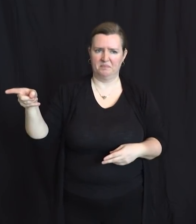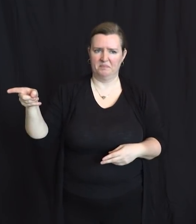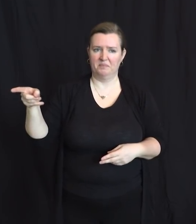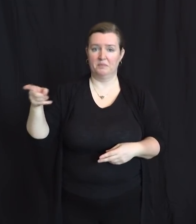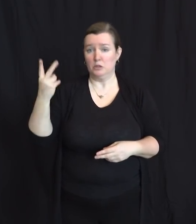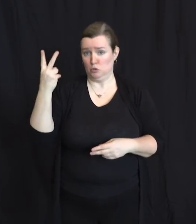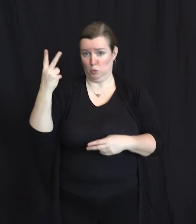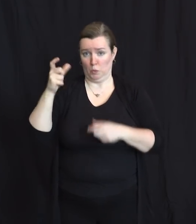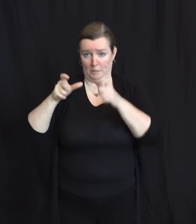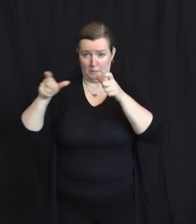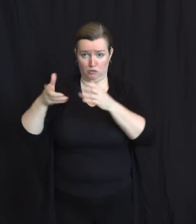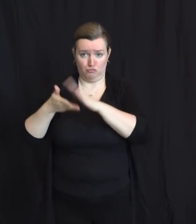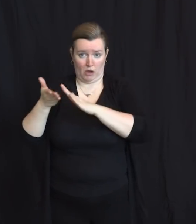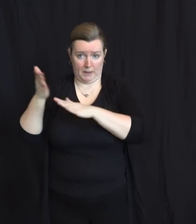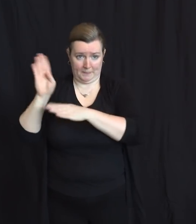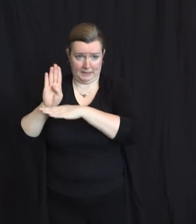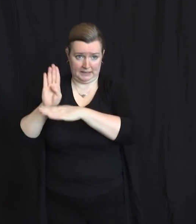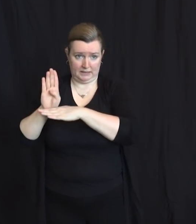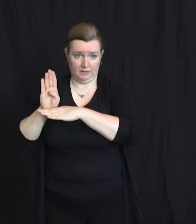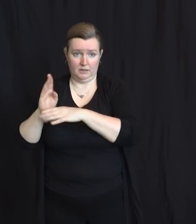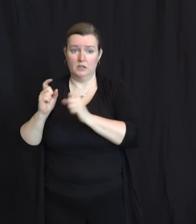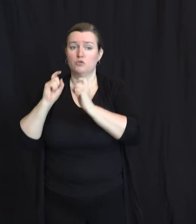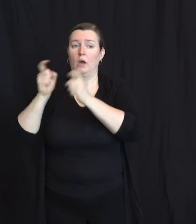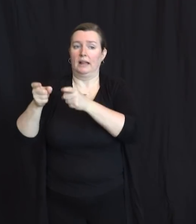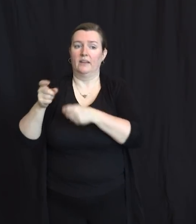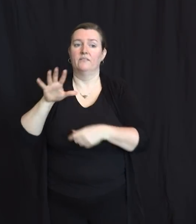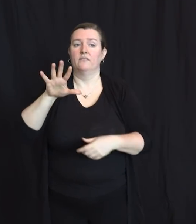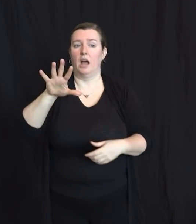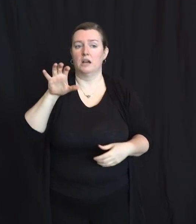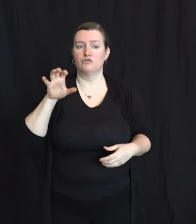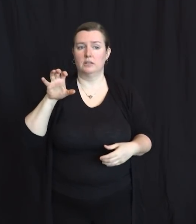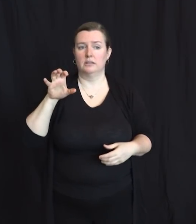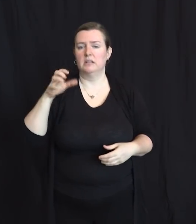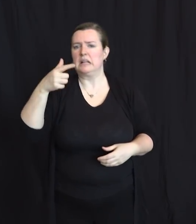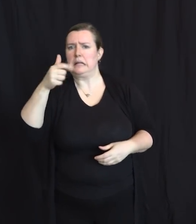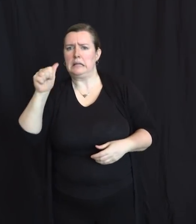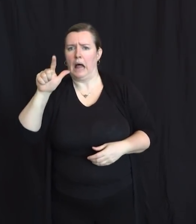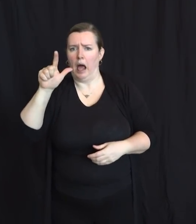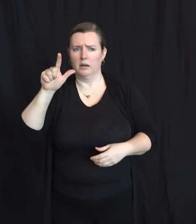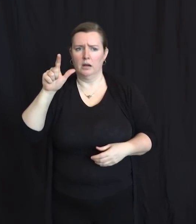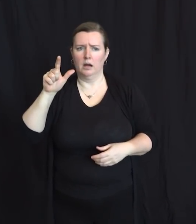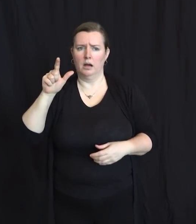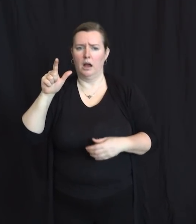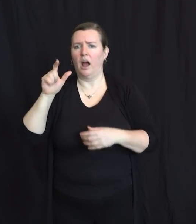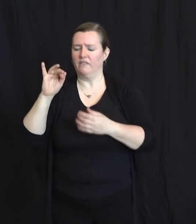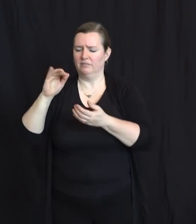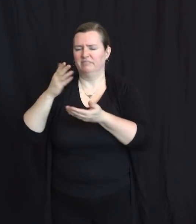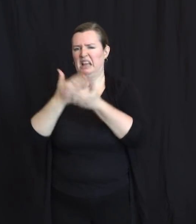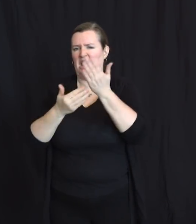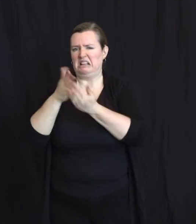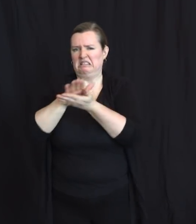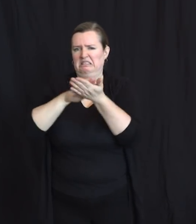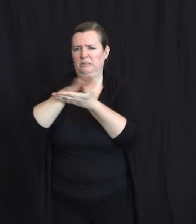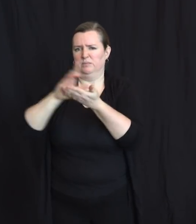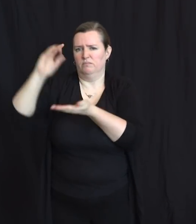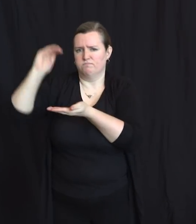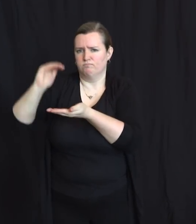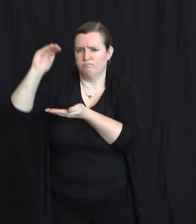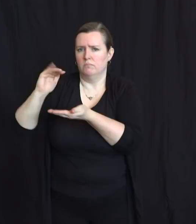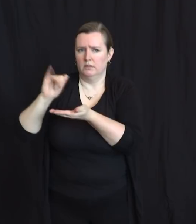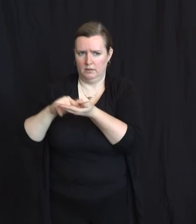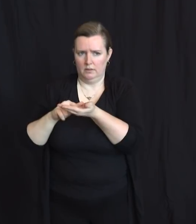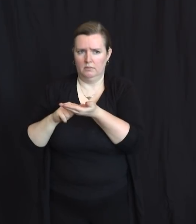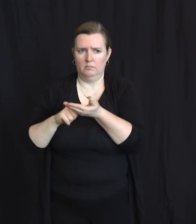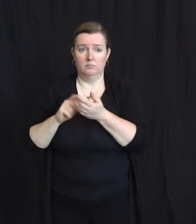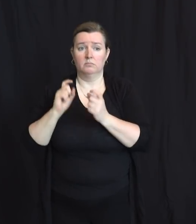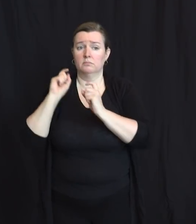came through with a donation of 500 gallons of hand sanitizer to the New Jersey Office of Emergency Management,